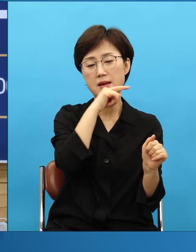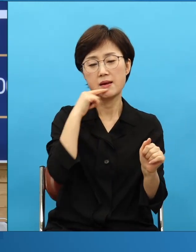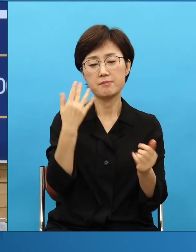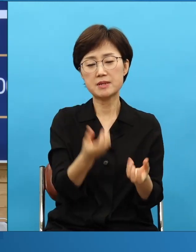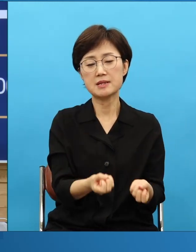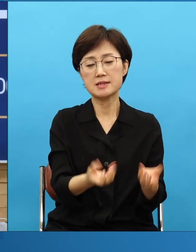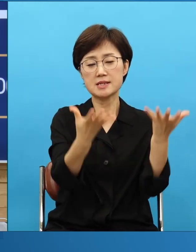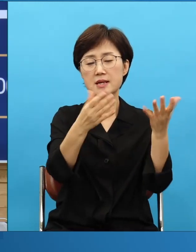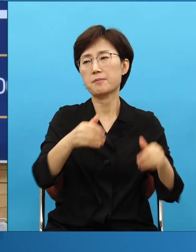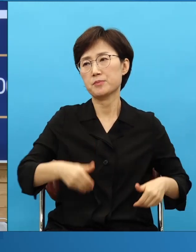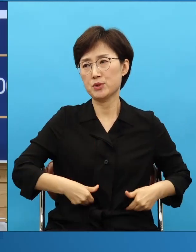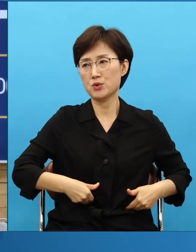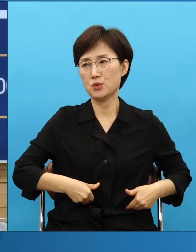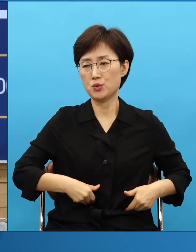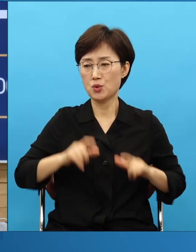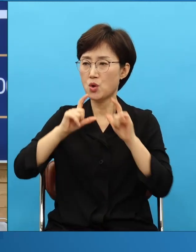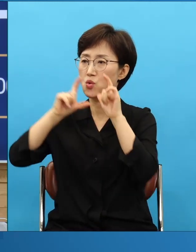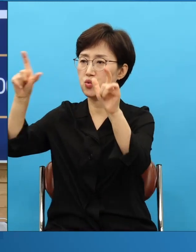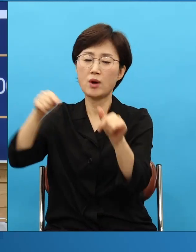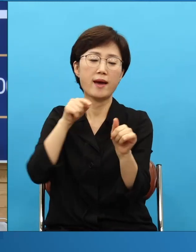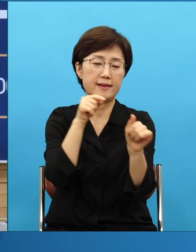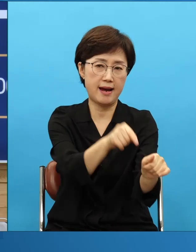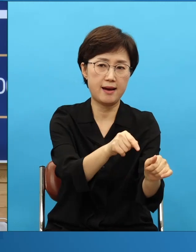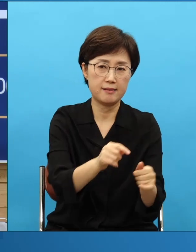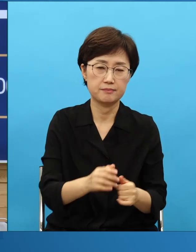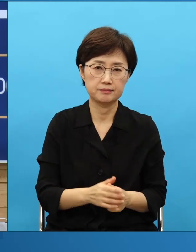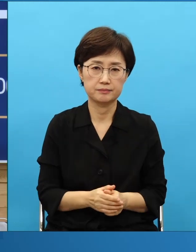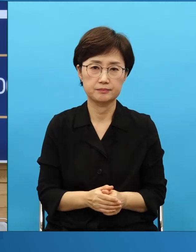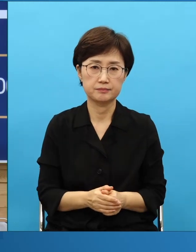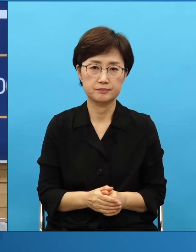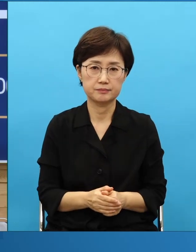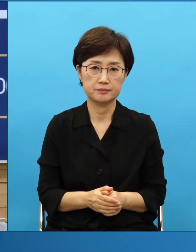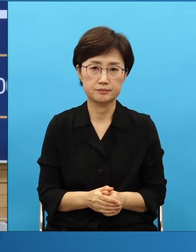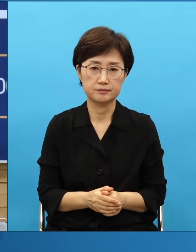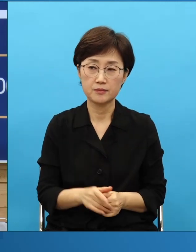my people go so they can give the blood sacrifice."